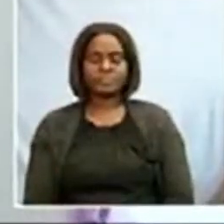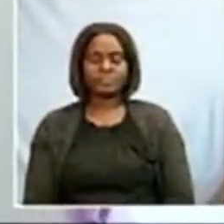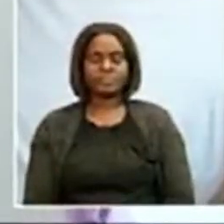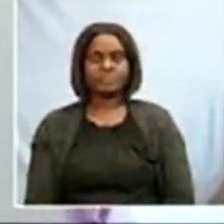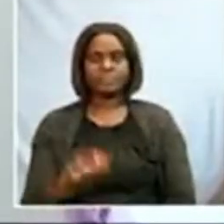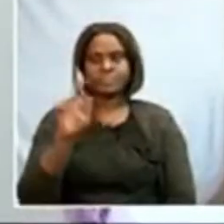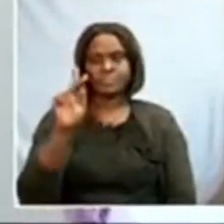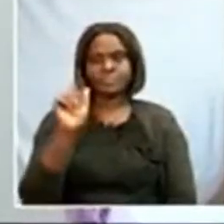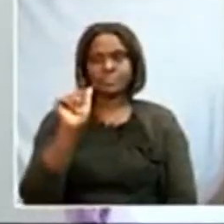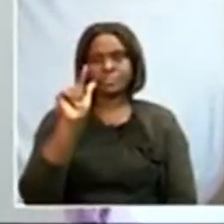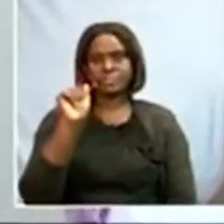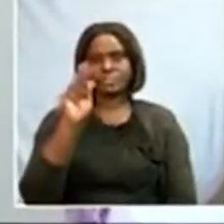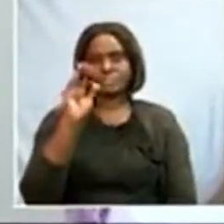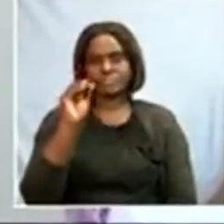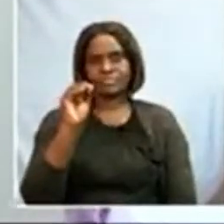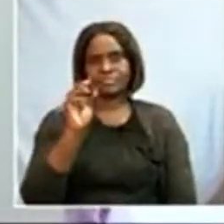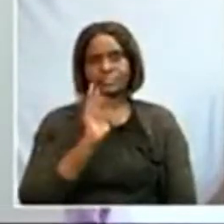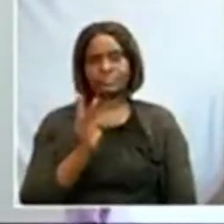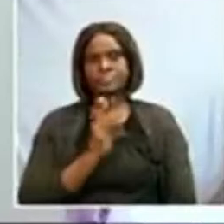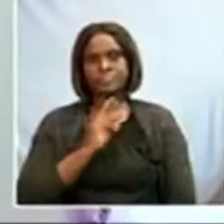KALABO Town Council,